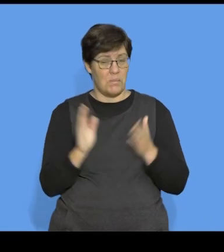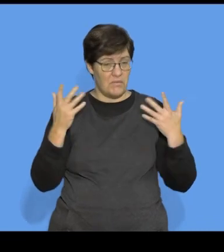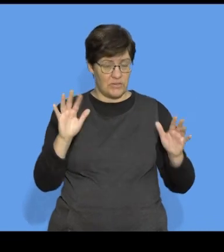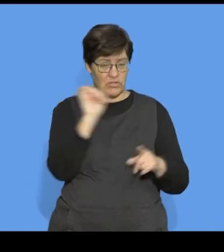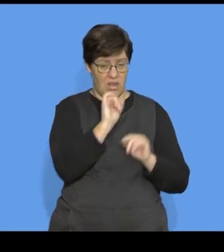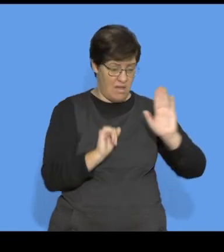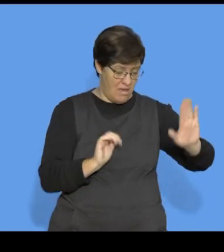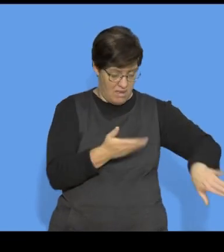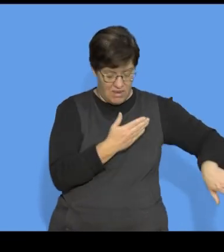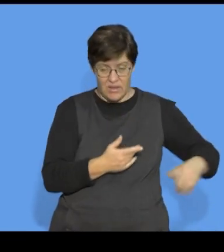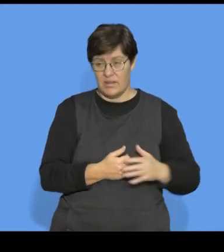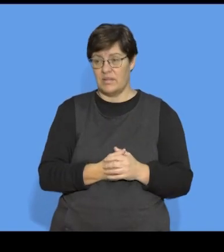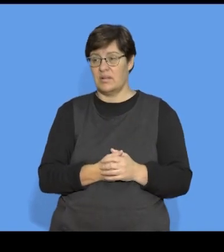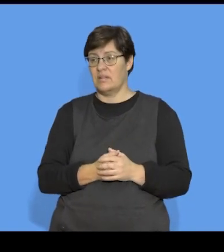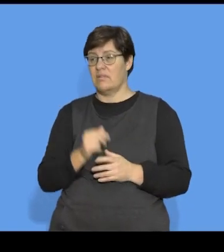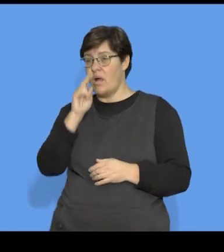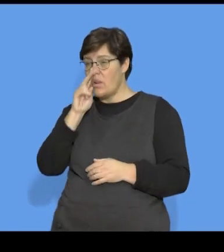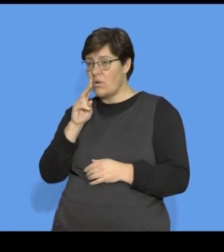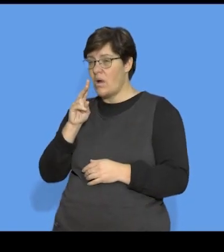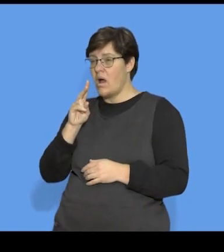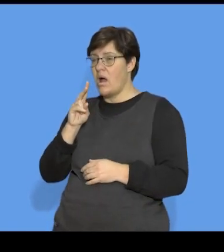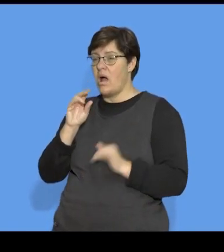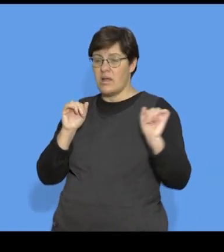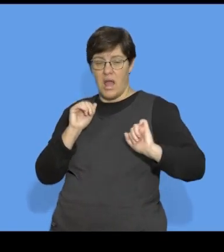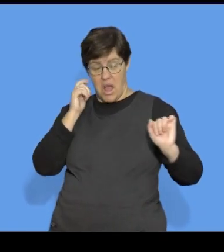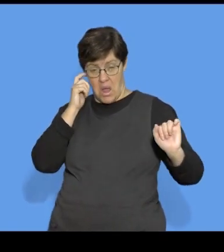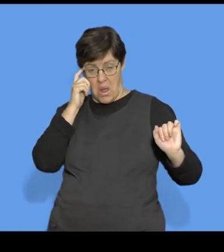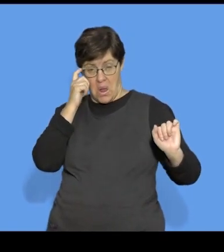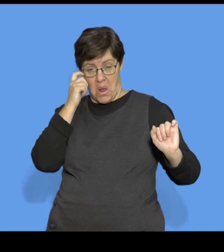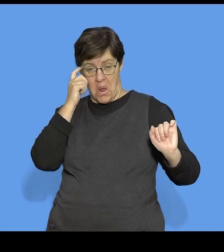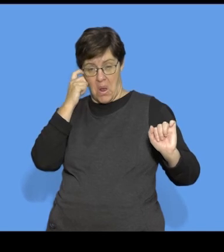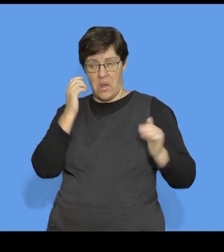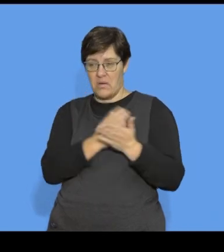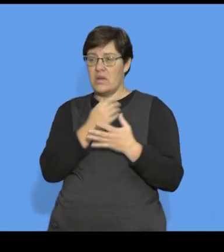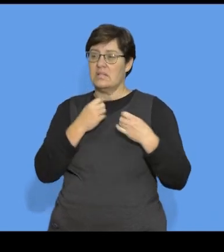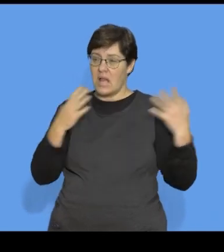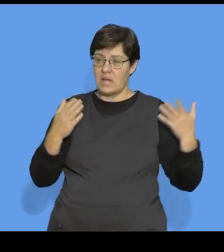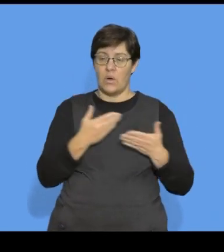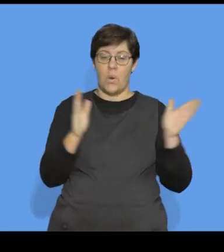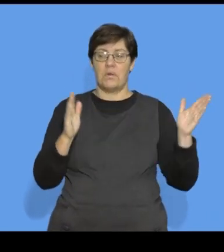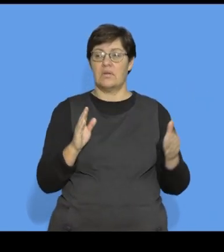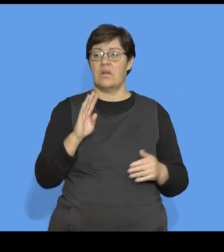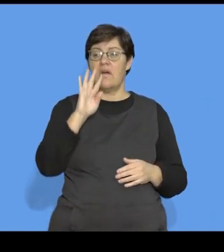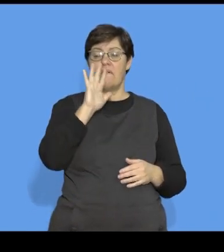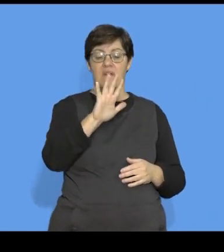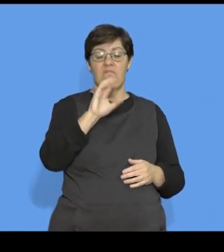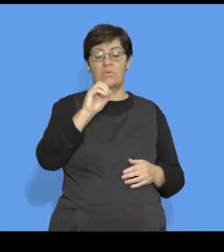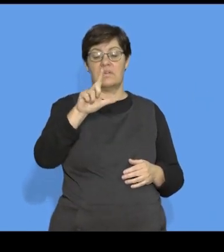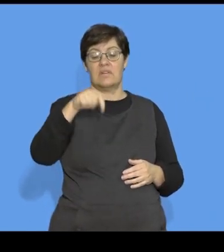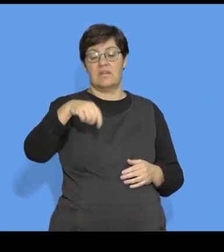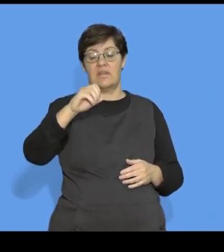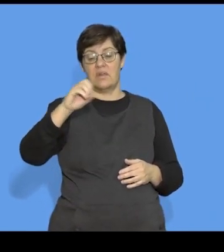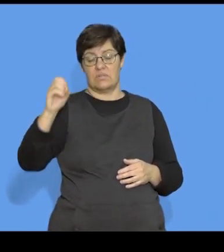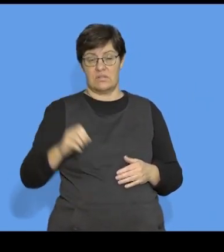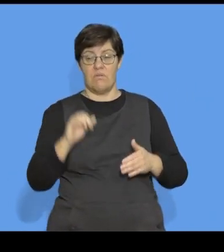This was the asset that we disposed of, that was your vehicles. So once again, looking at your disposal of vehicles, remember, you start off with your opening balance